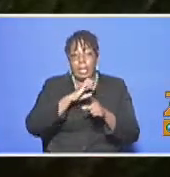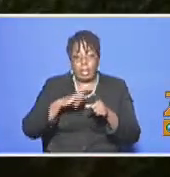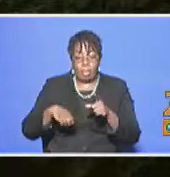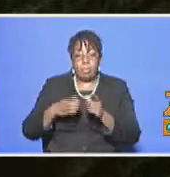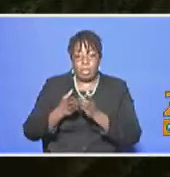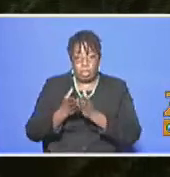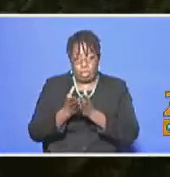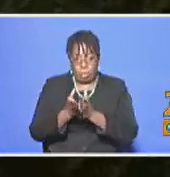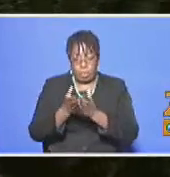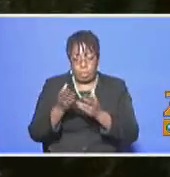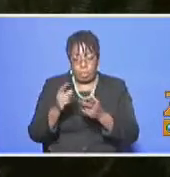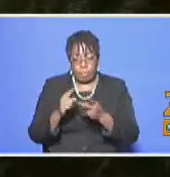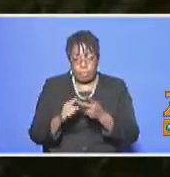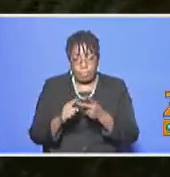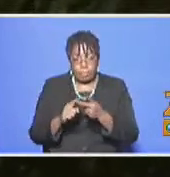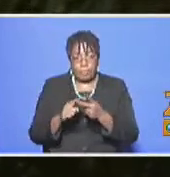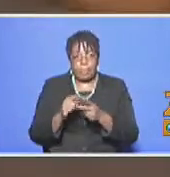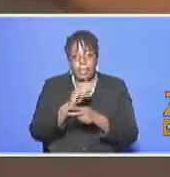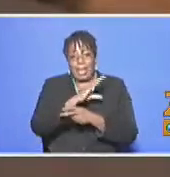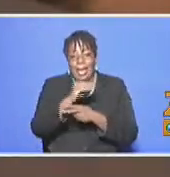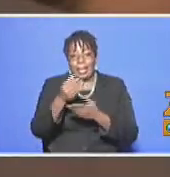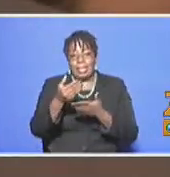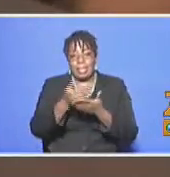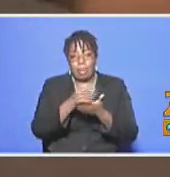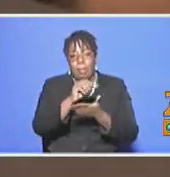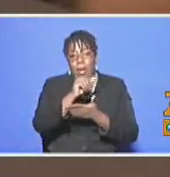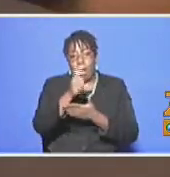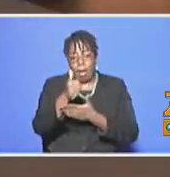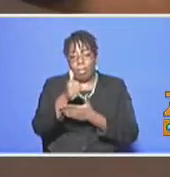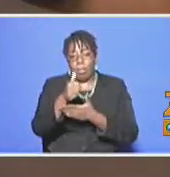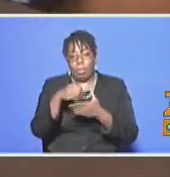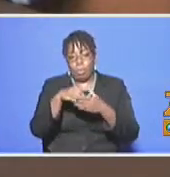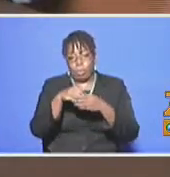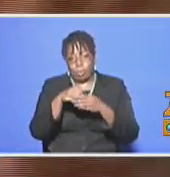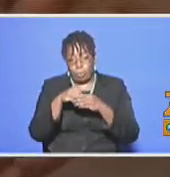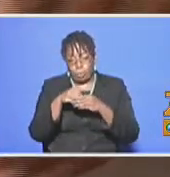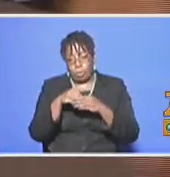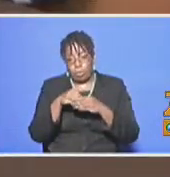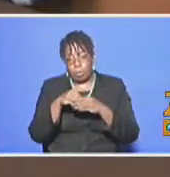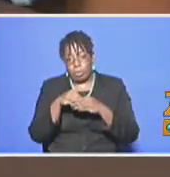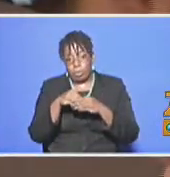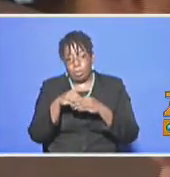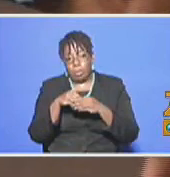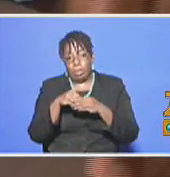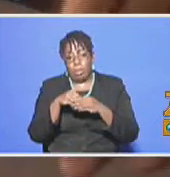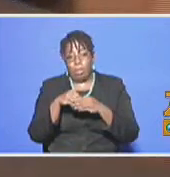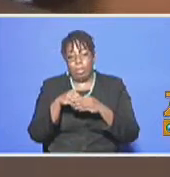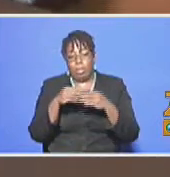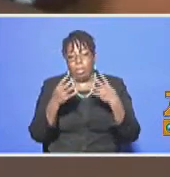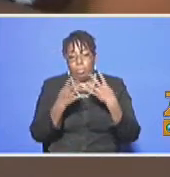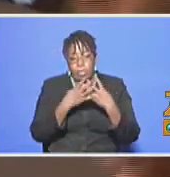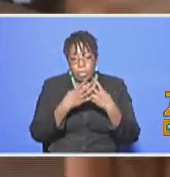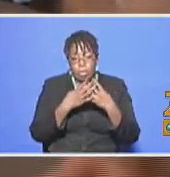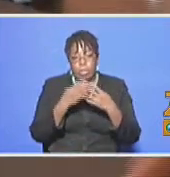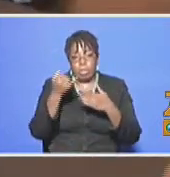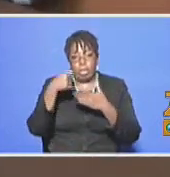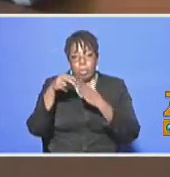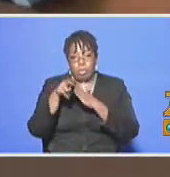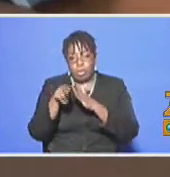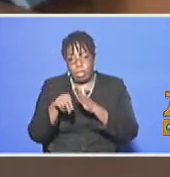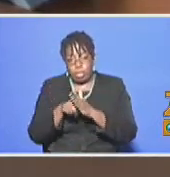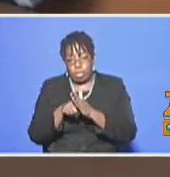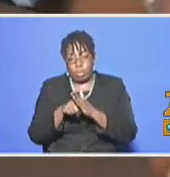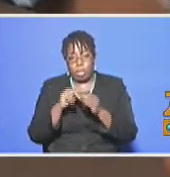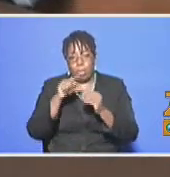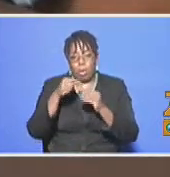Prince, and several of our own platoons from the prison, immigration,